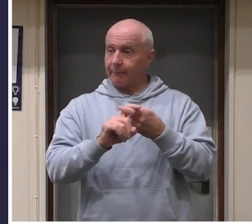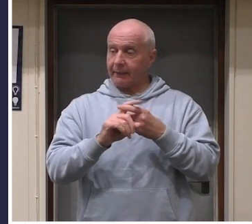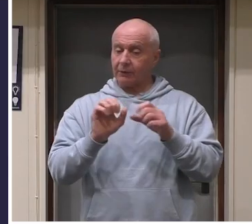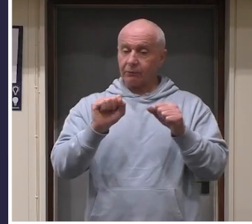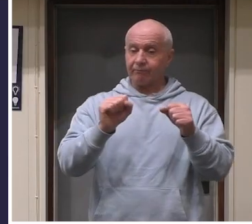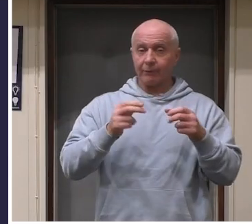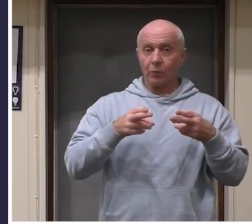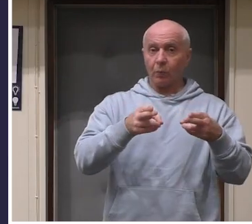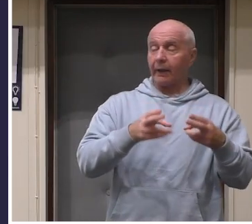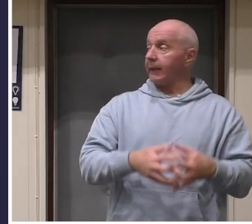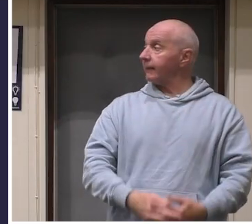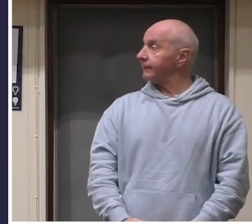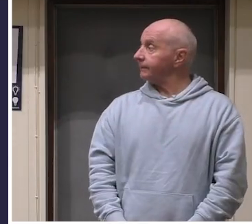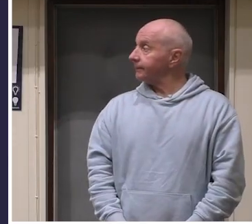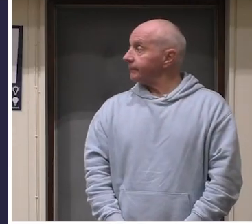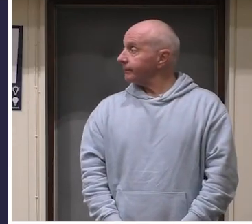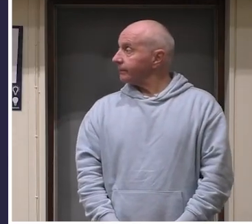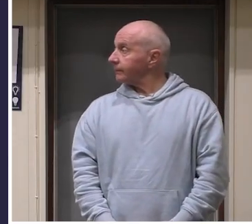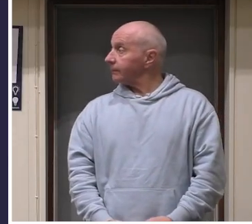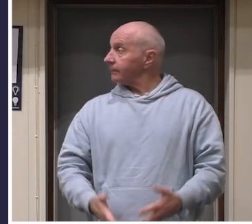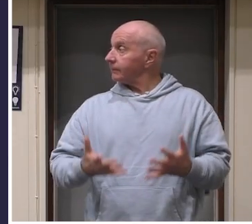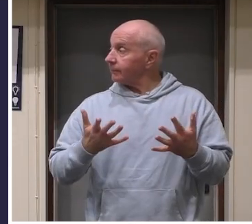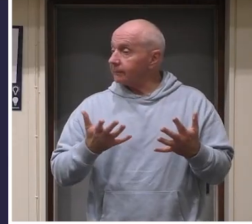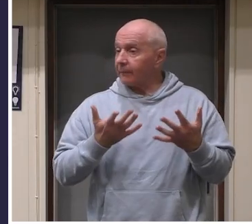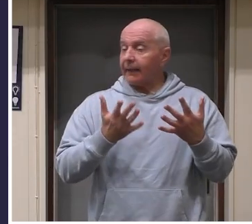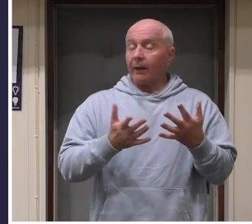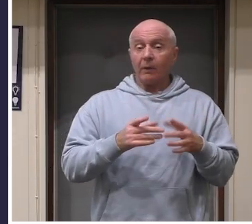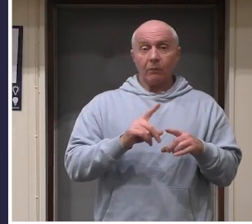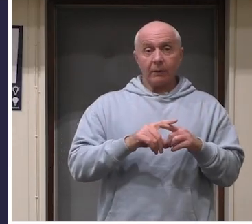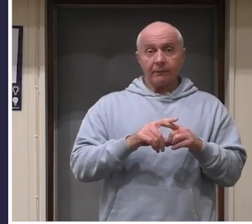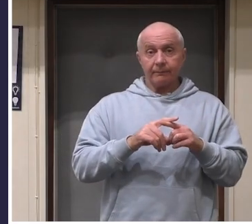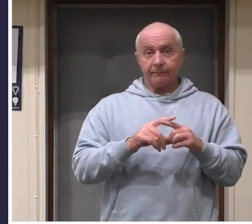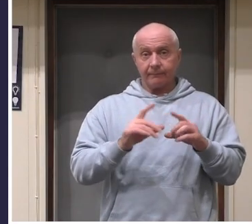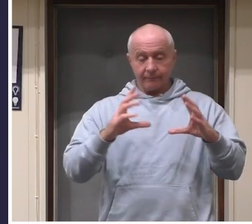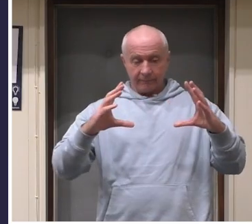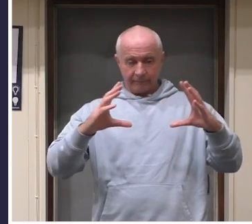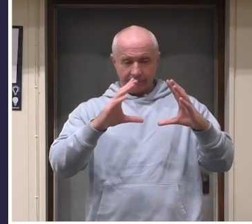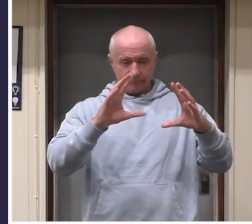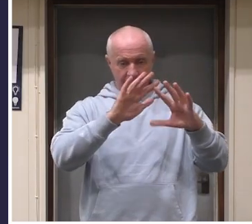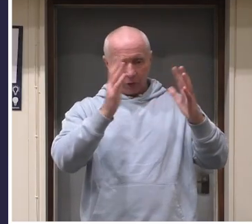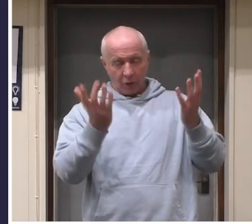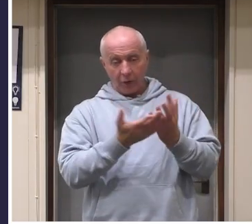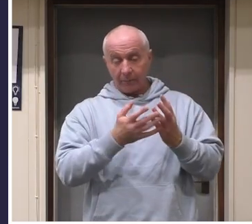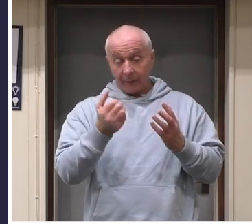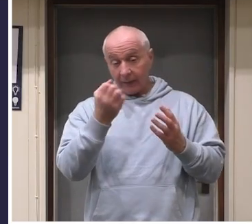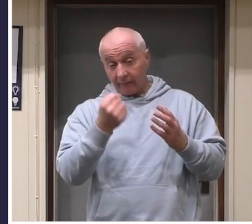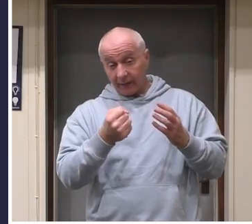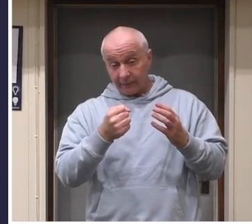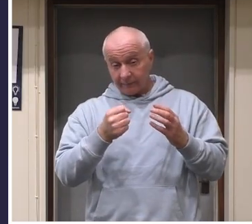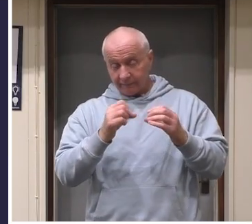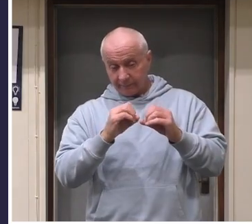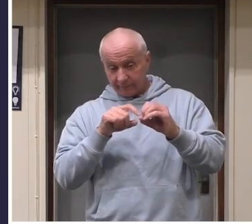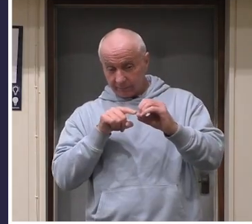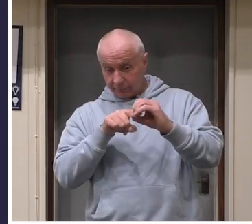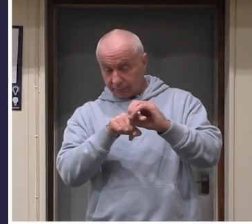application. And if you now want to find out if there's a small tunnel under the Earth's surface, let's say you want to build a